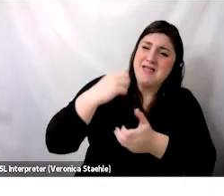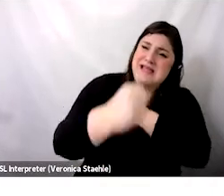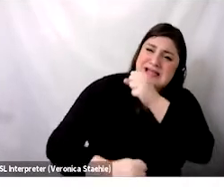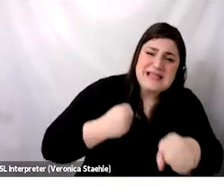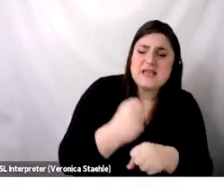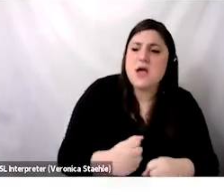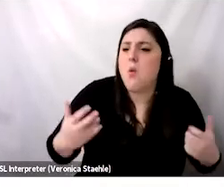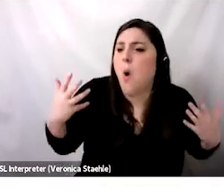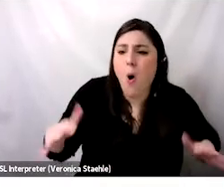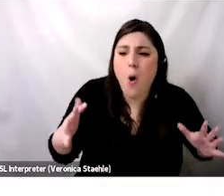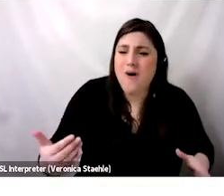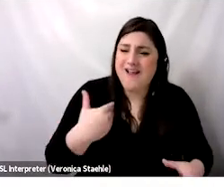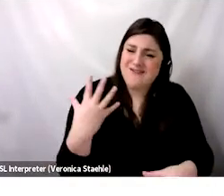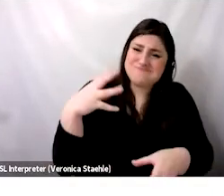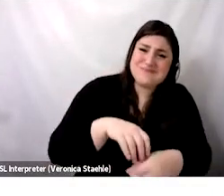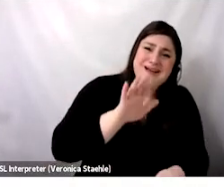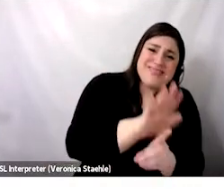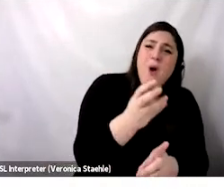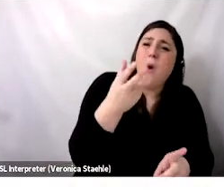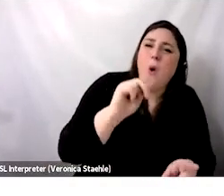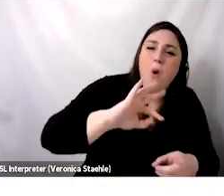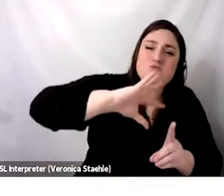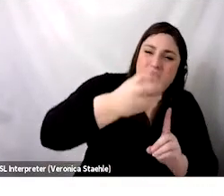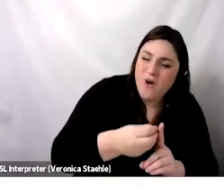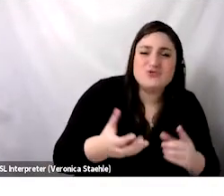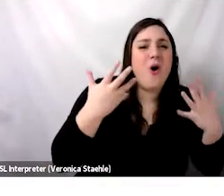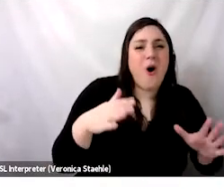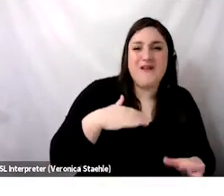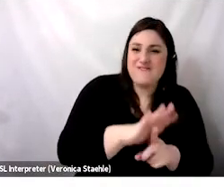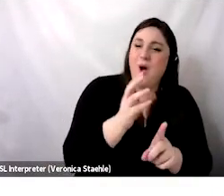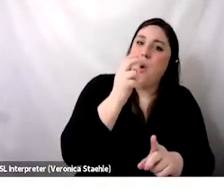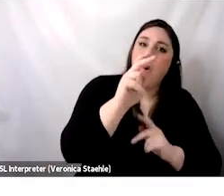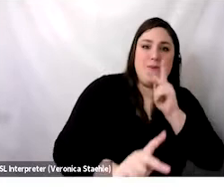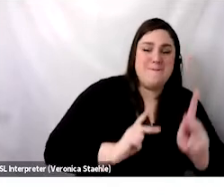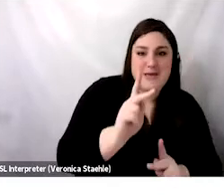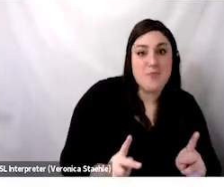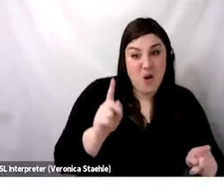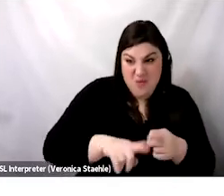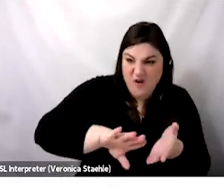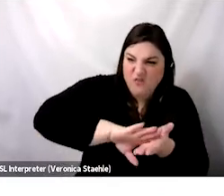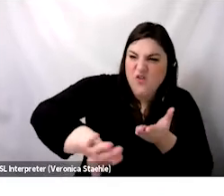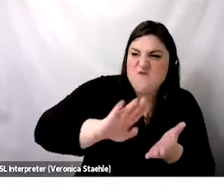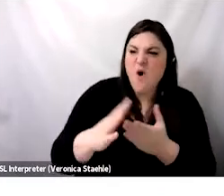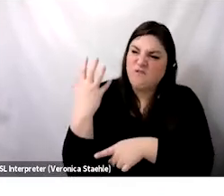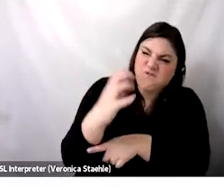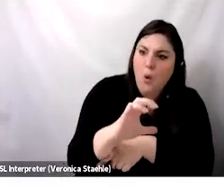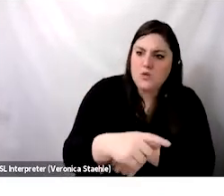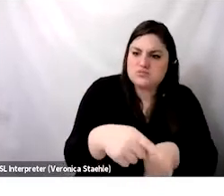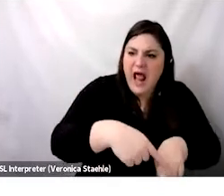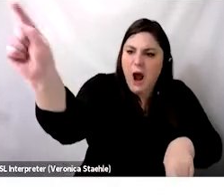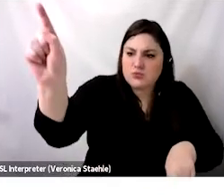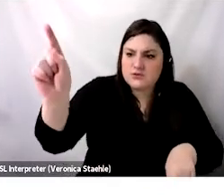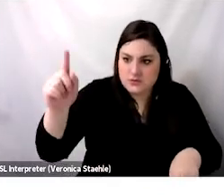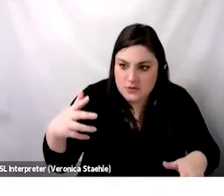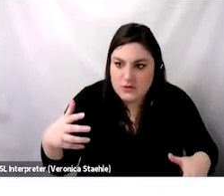their own culture and their own civilization, yet they were forced from their homeland. So I want people to sort of stop